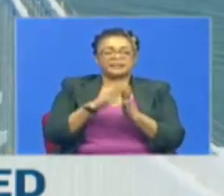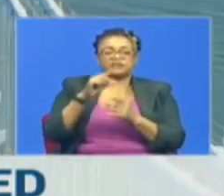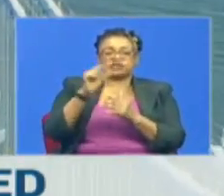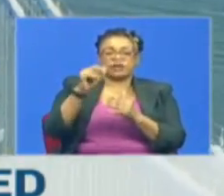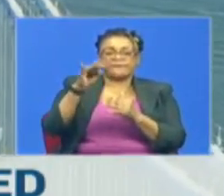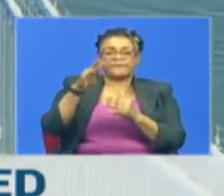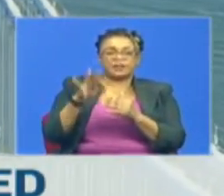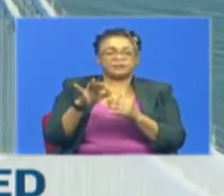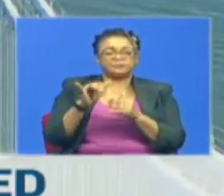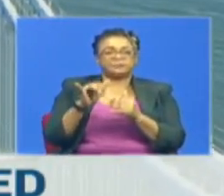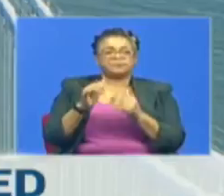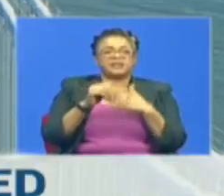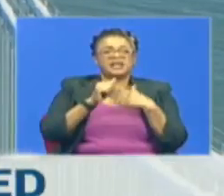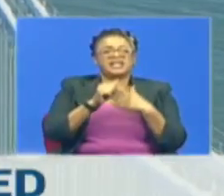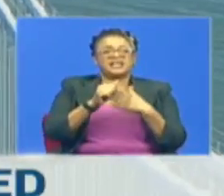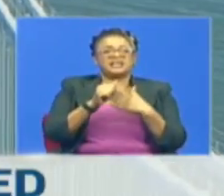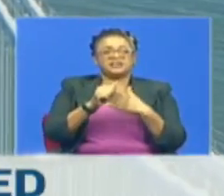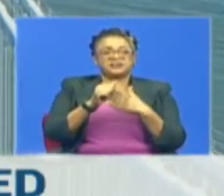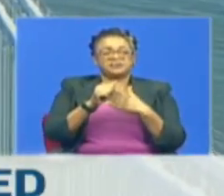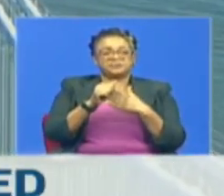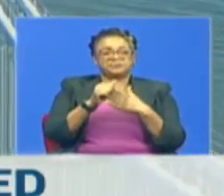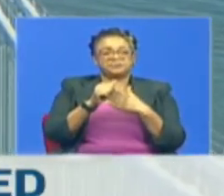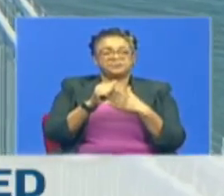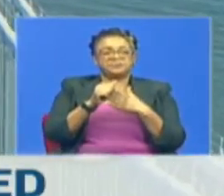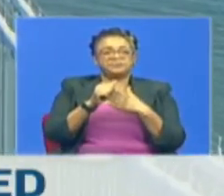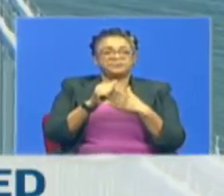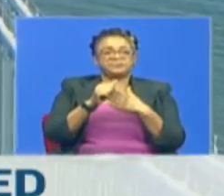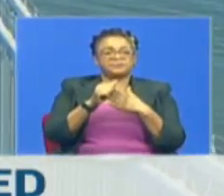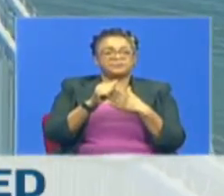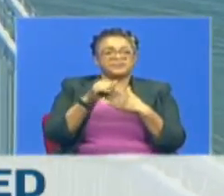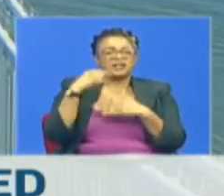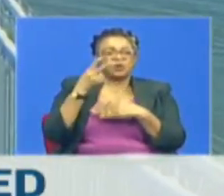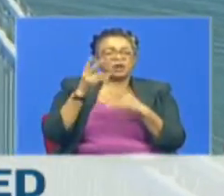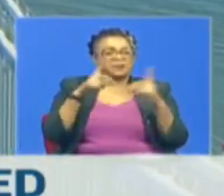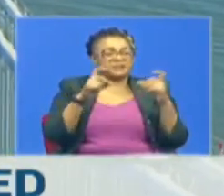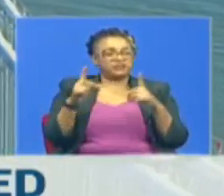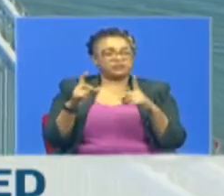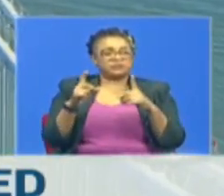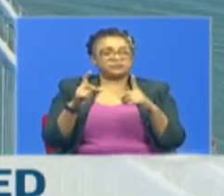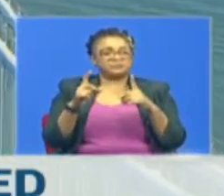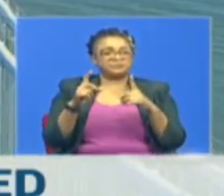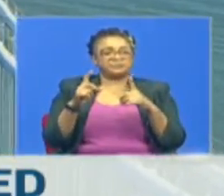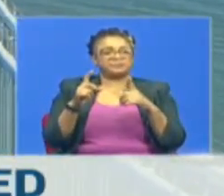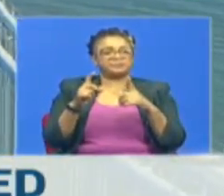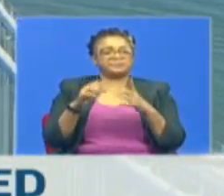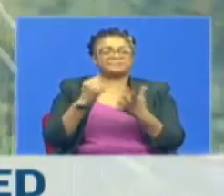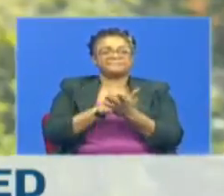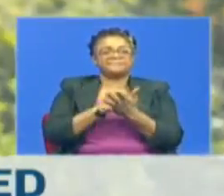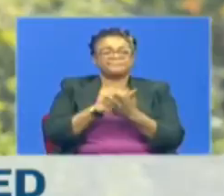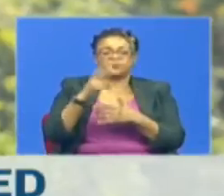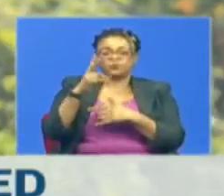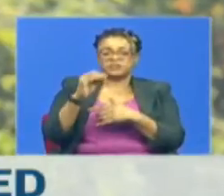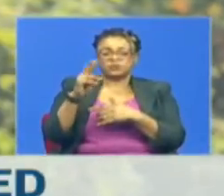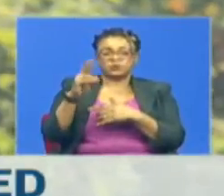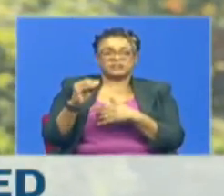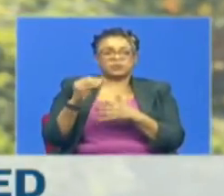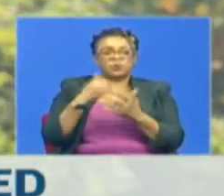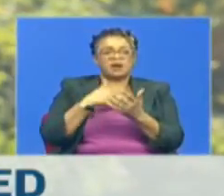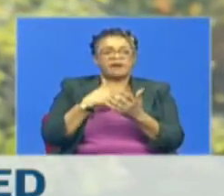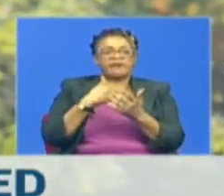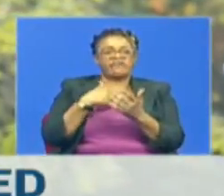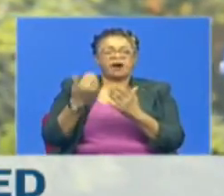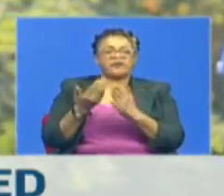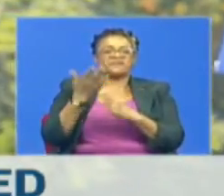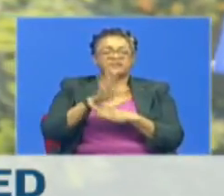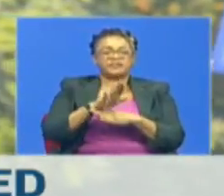Kamworor leading the way to victory. Have a look at those pictures. Now, those registered for the 2020 edition will have a refund